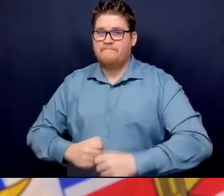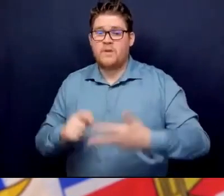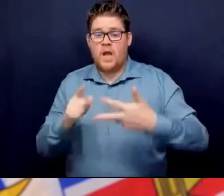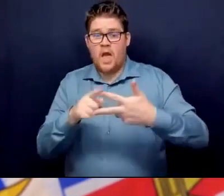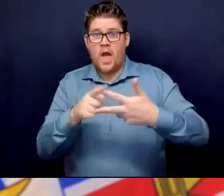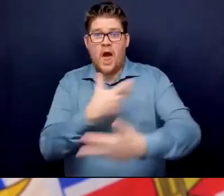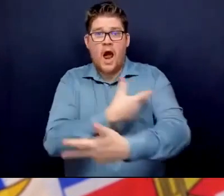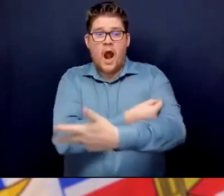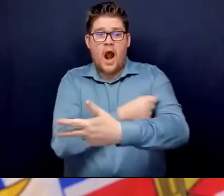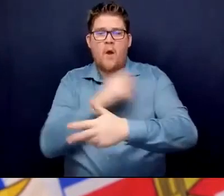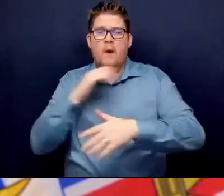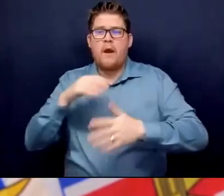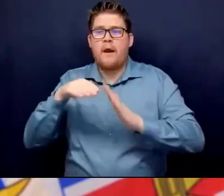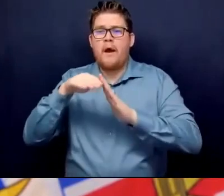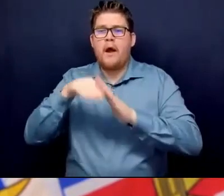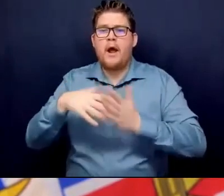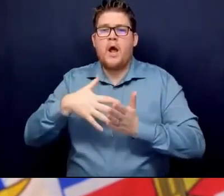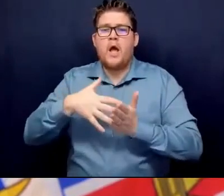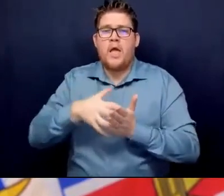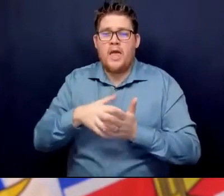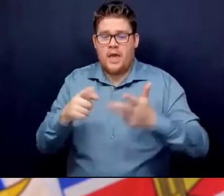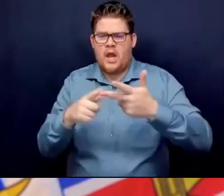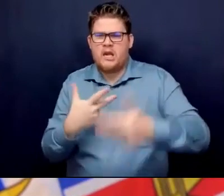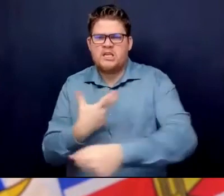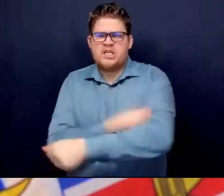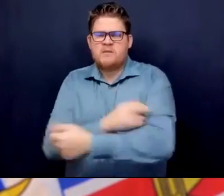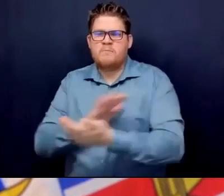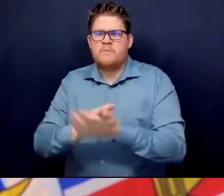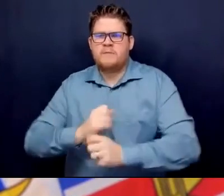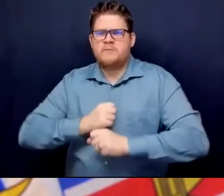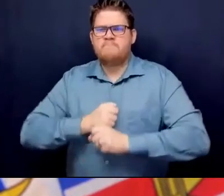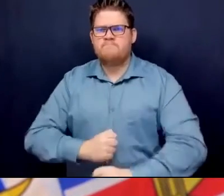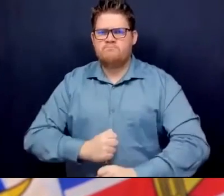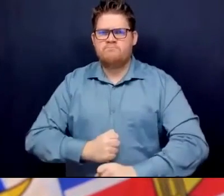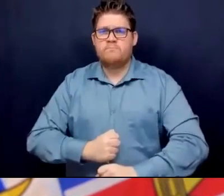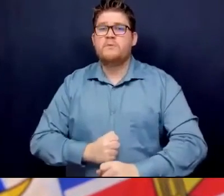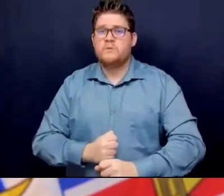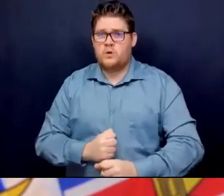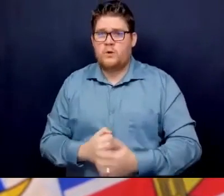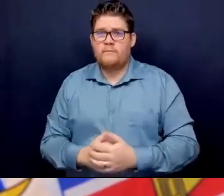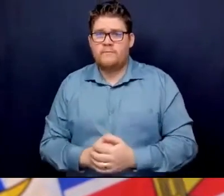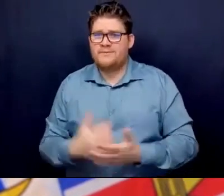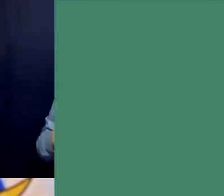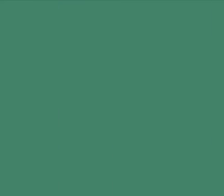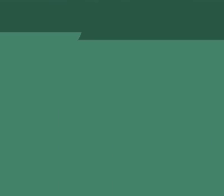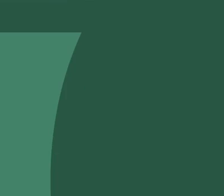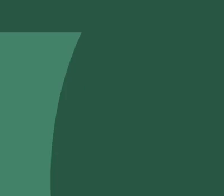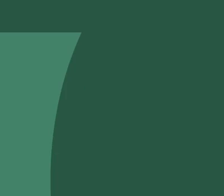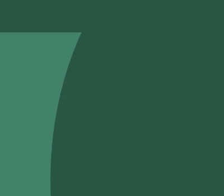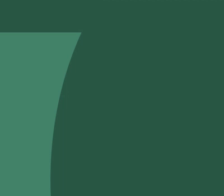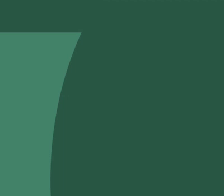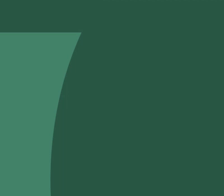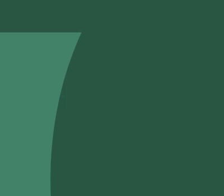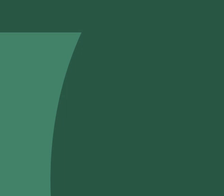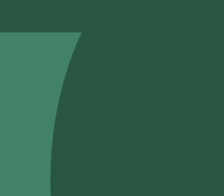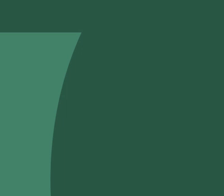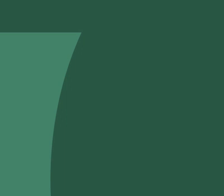that prevention of infection. So it does make a difference now and in the future.